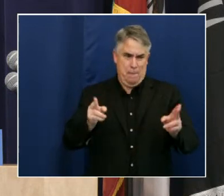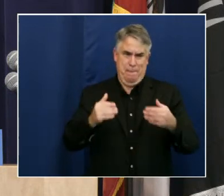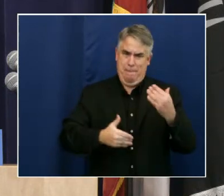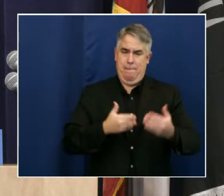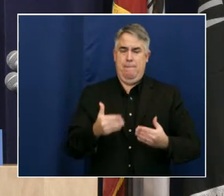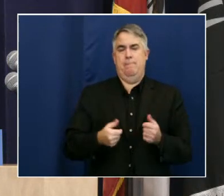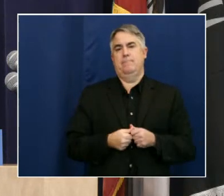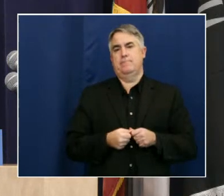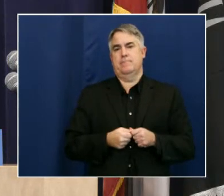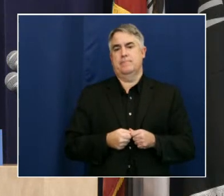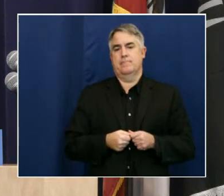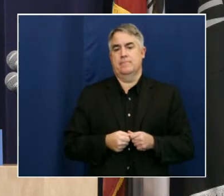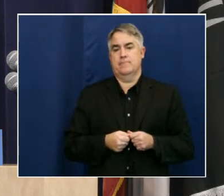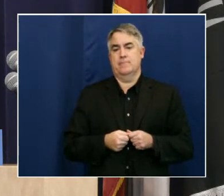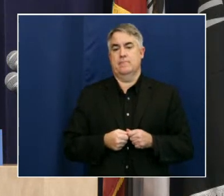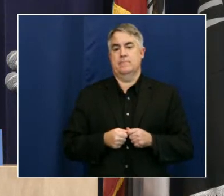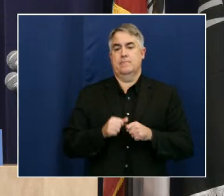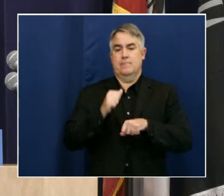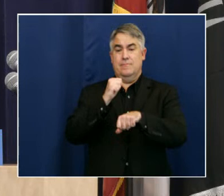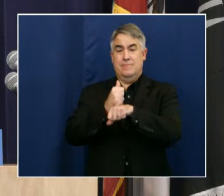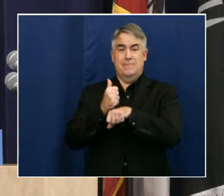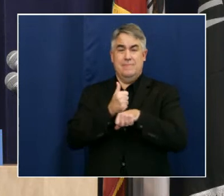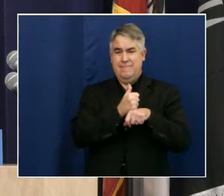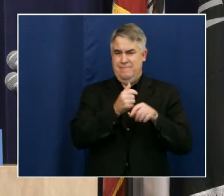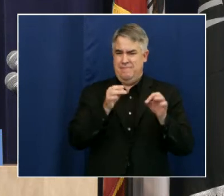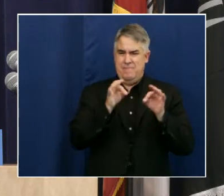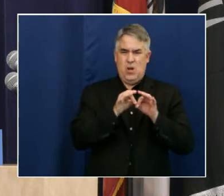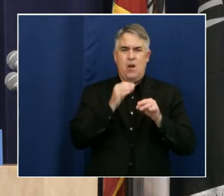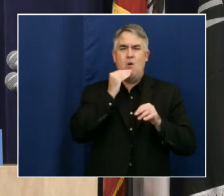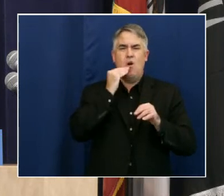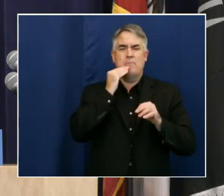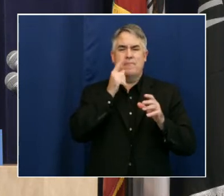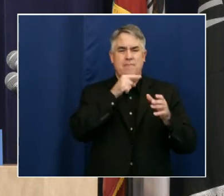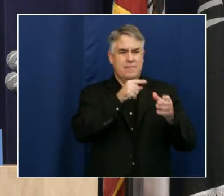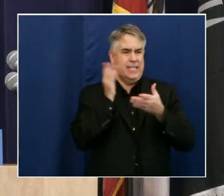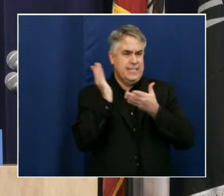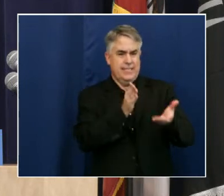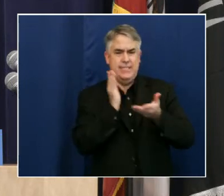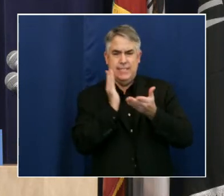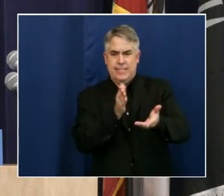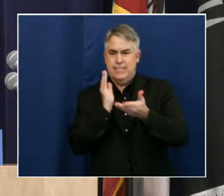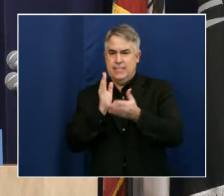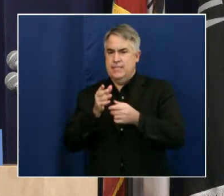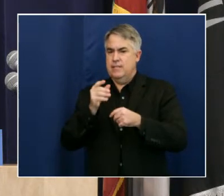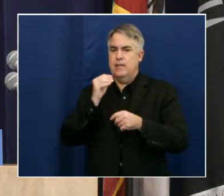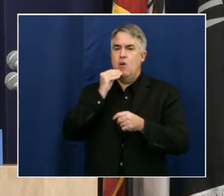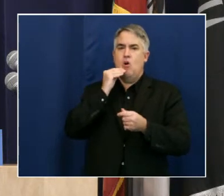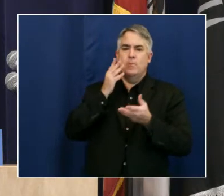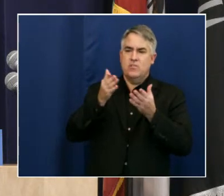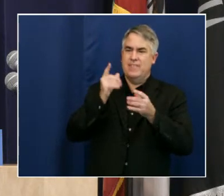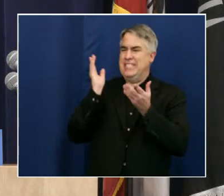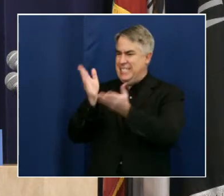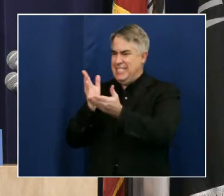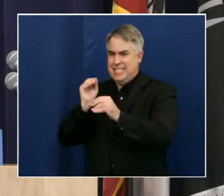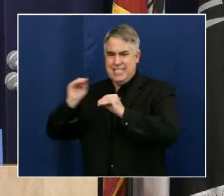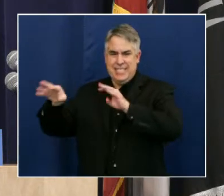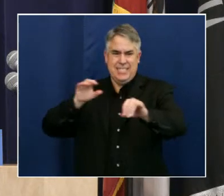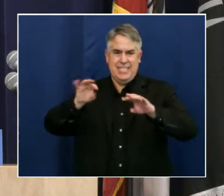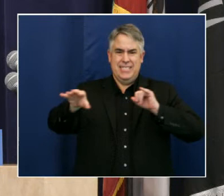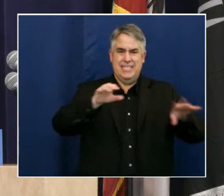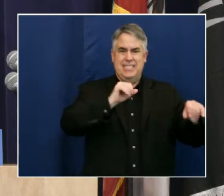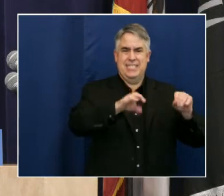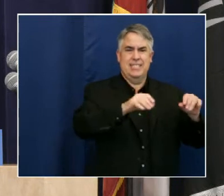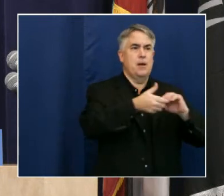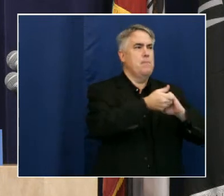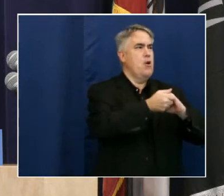neighborhood-based and placed where the greatest needs are for our communities to visit. We have made partnerships with our cities, our schools,